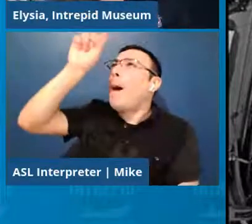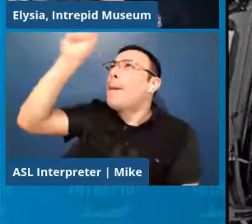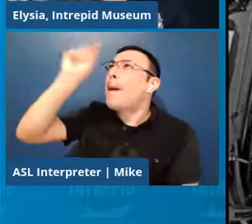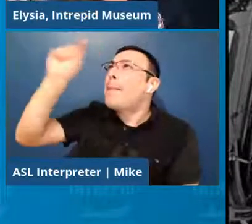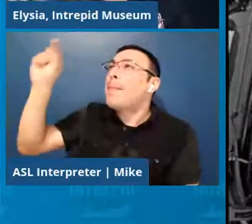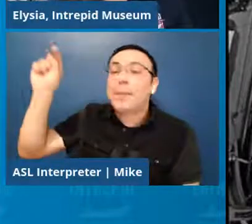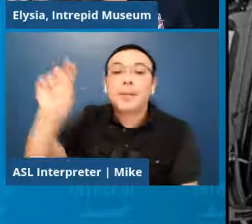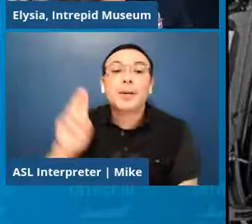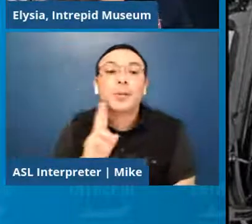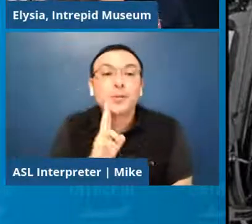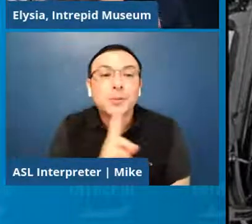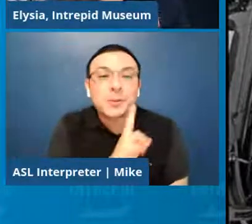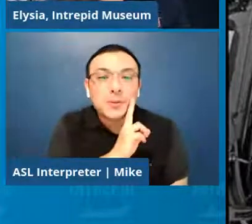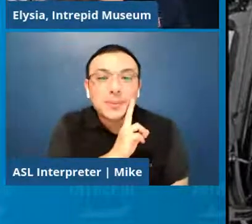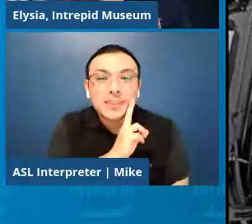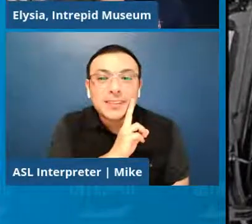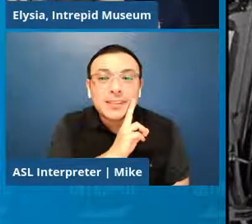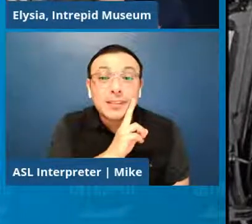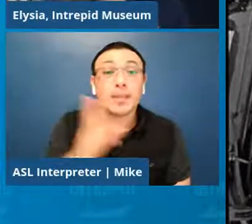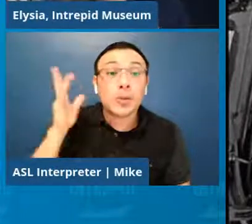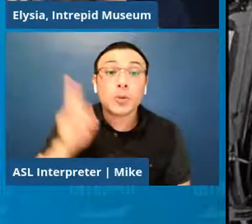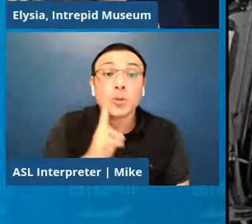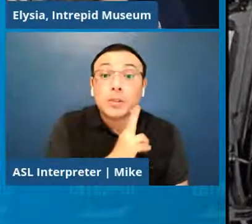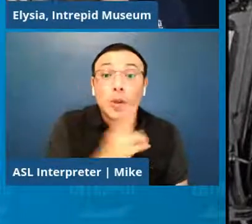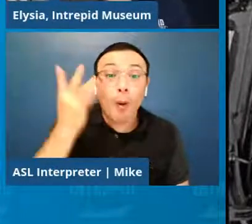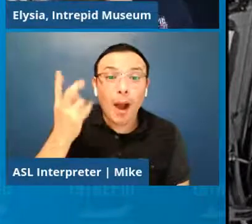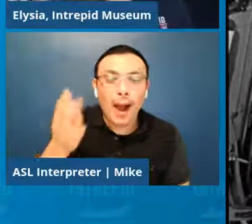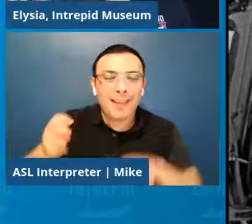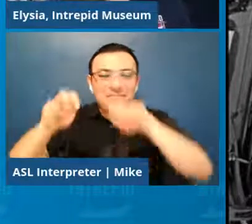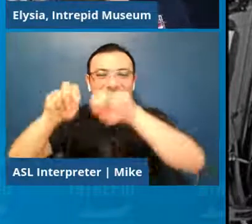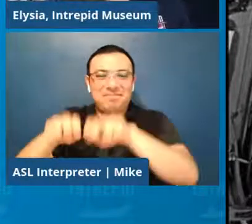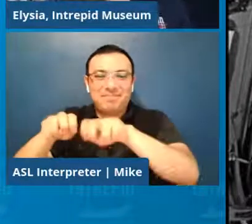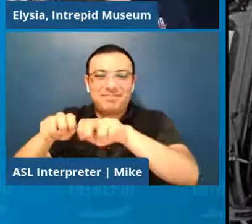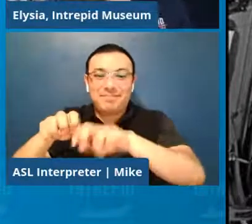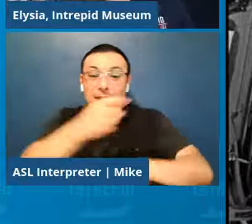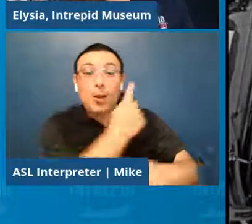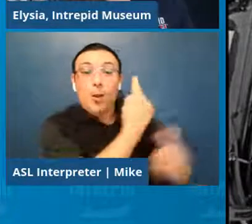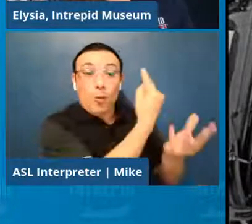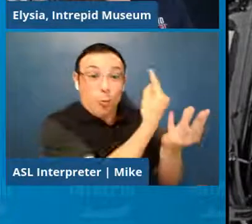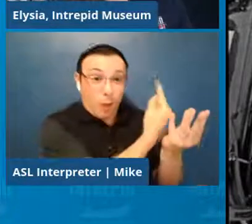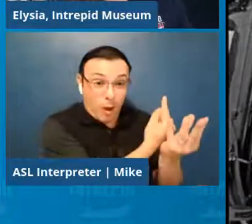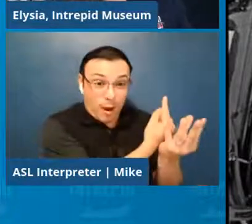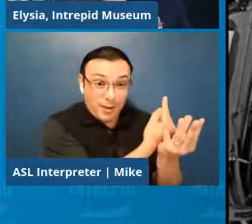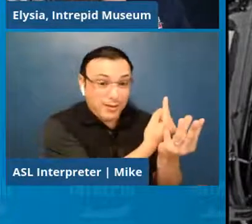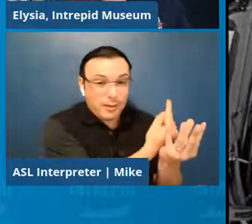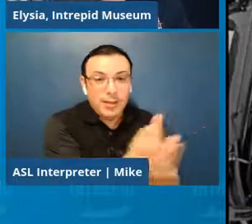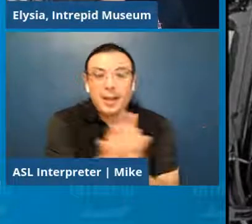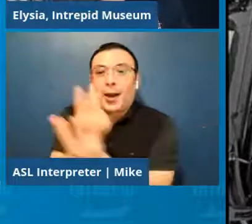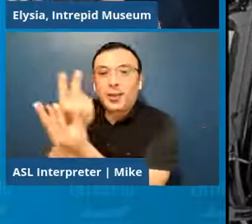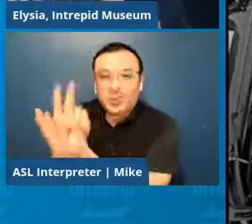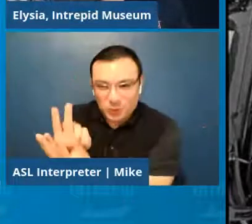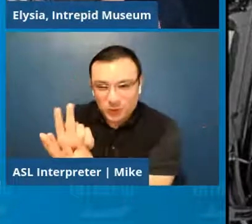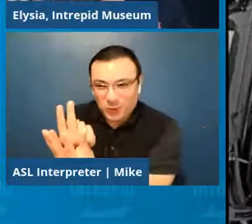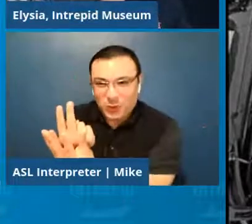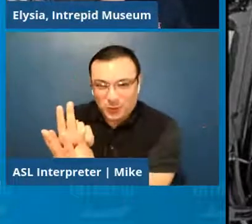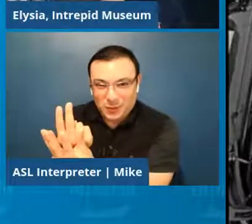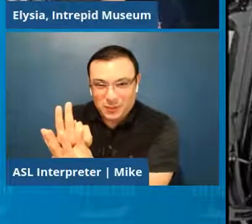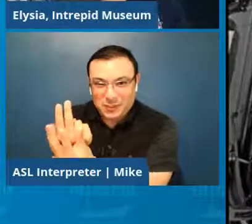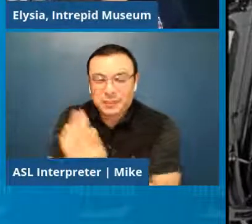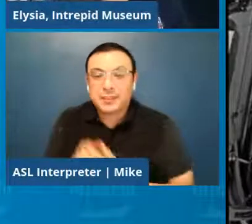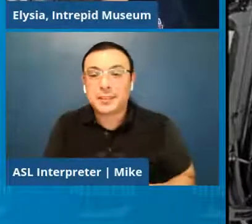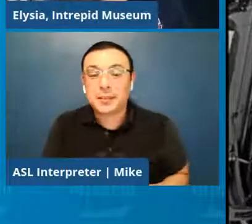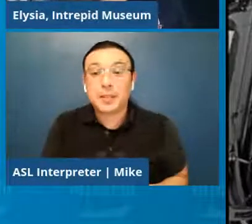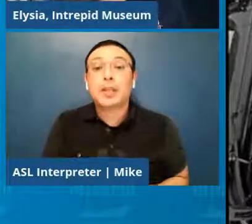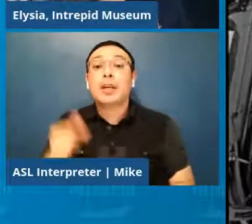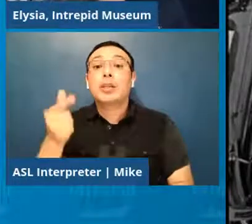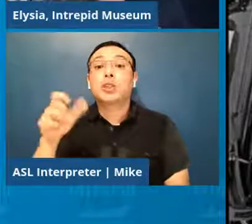of the same capsule. So it was a little bit bigger than the Mercury capsule that we just looked at. And on board the Gemini 3 mission, we